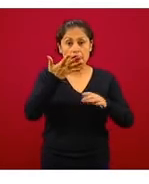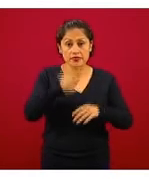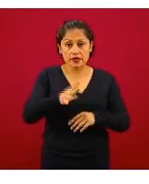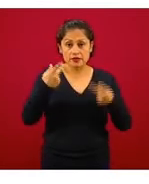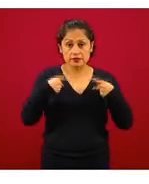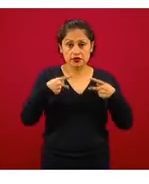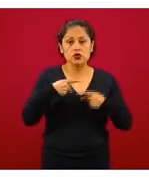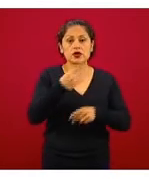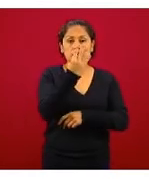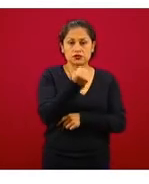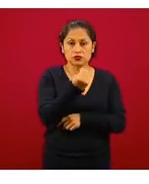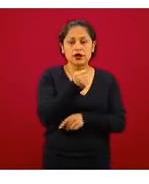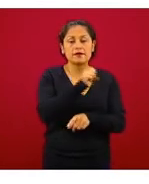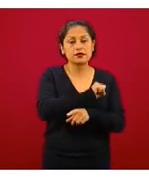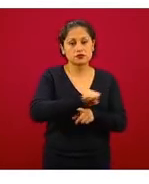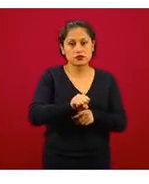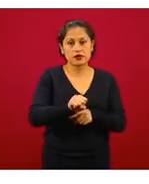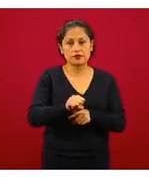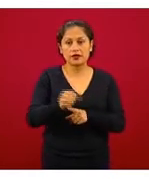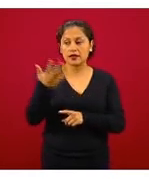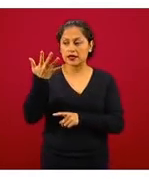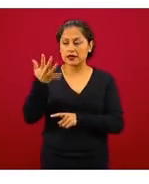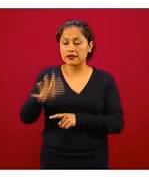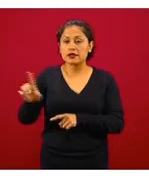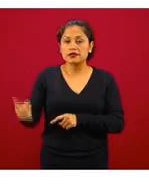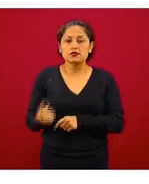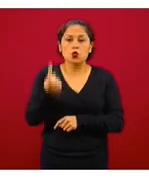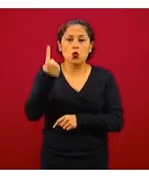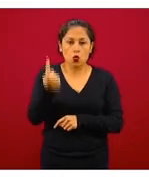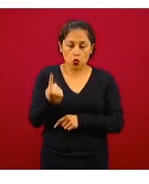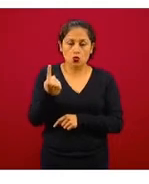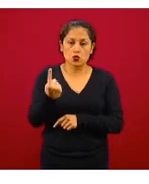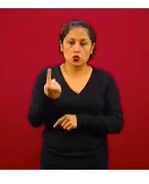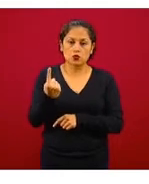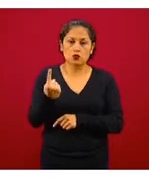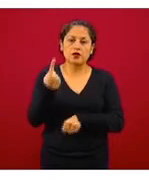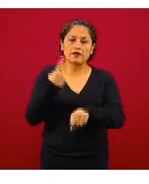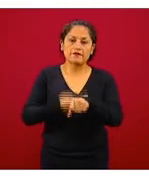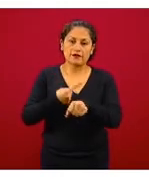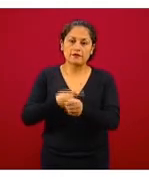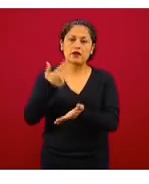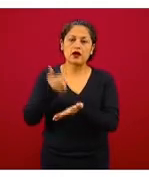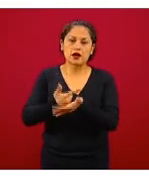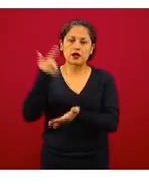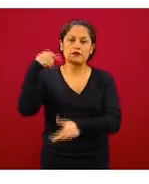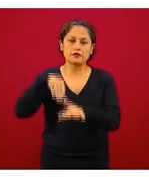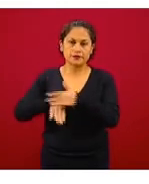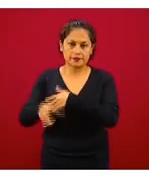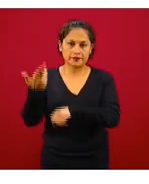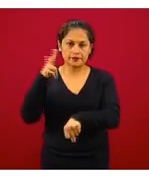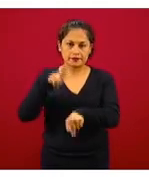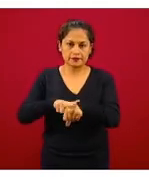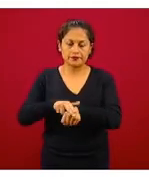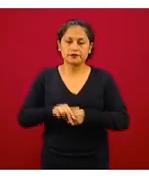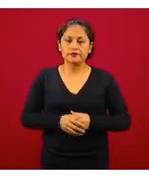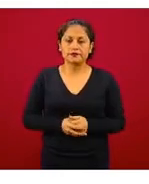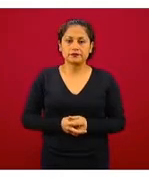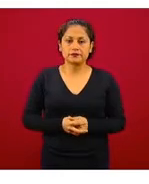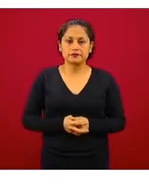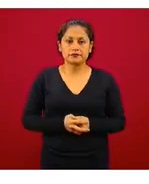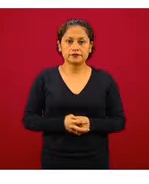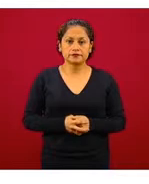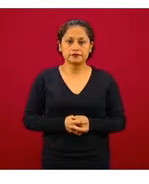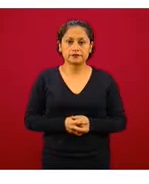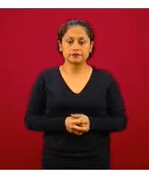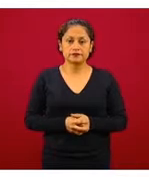illustrative. y 1 de This cada 10 sentinel con surveillance enfermedad doesn't que apply here. requiere Here we're hospitalización. La monitoring each siguiente. and every one of the